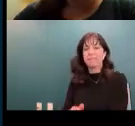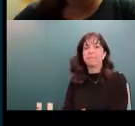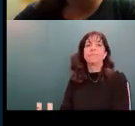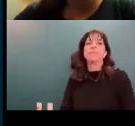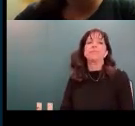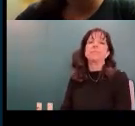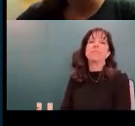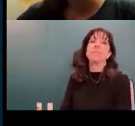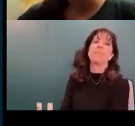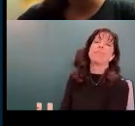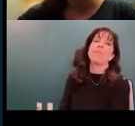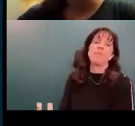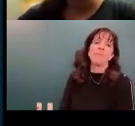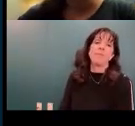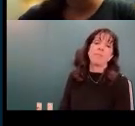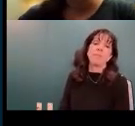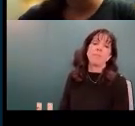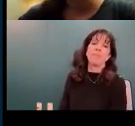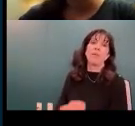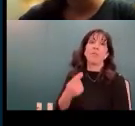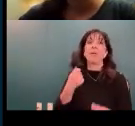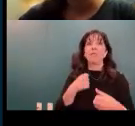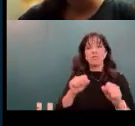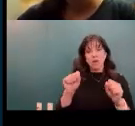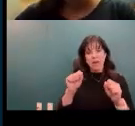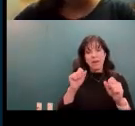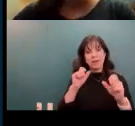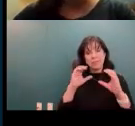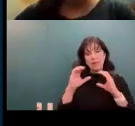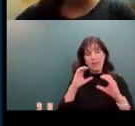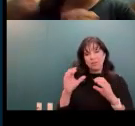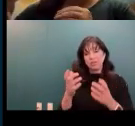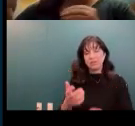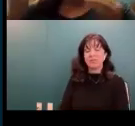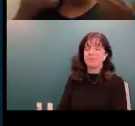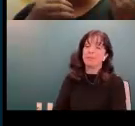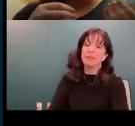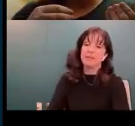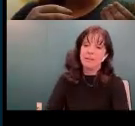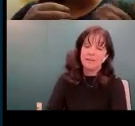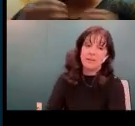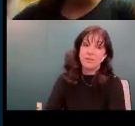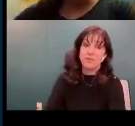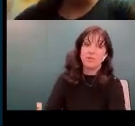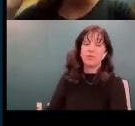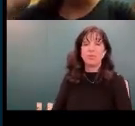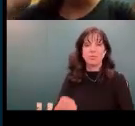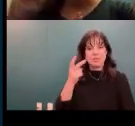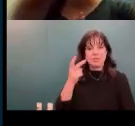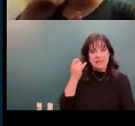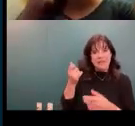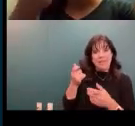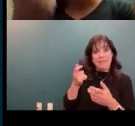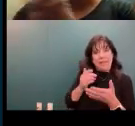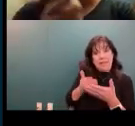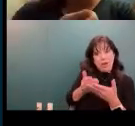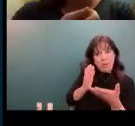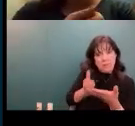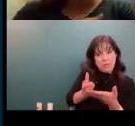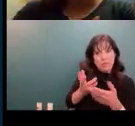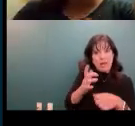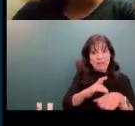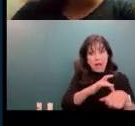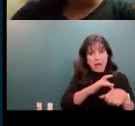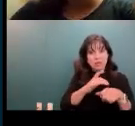So, again, we've tried that communication, just seeing if he'll be near the pictures, if he's okay touching instead